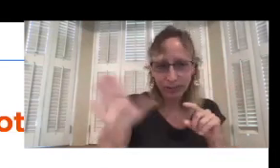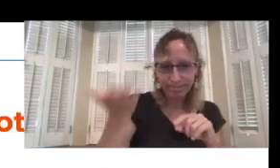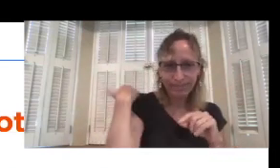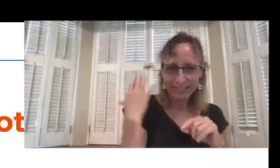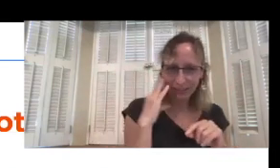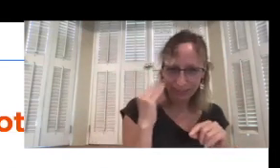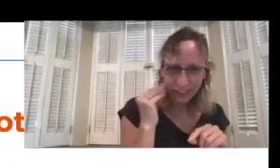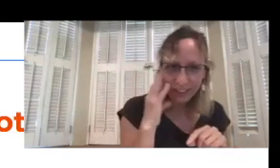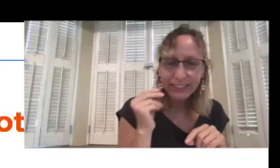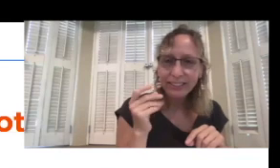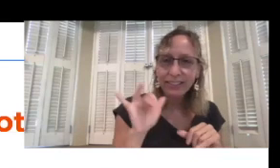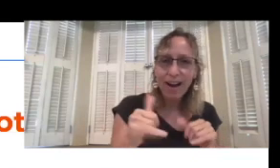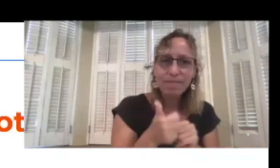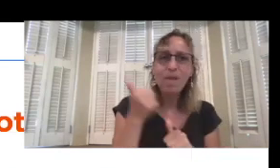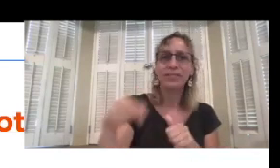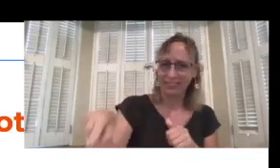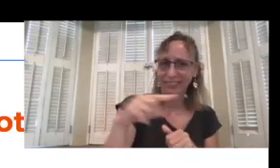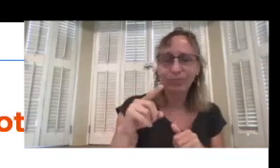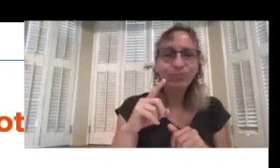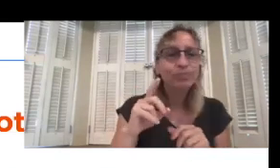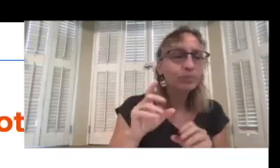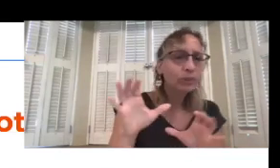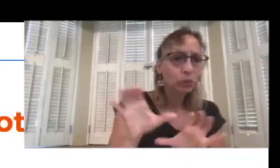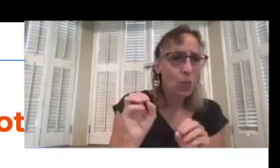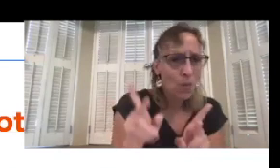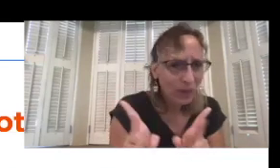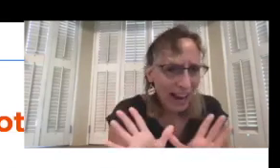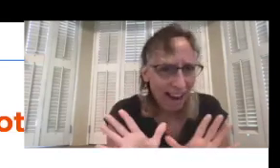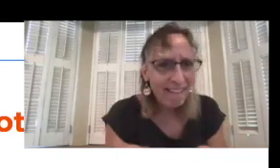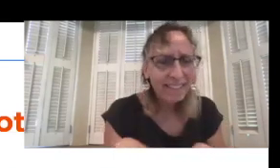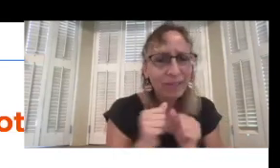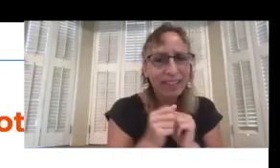implant or hearing aid once they've been trained to use that device.